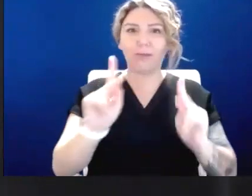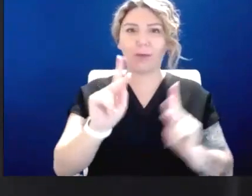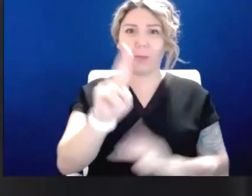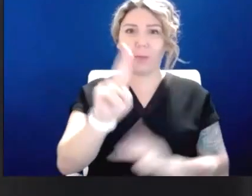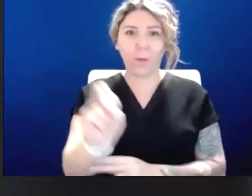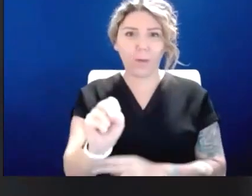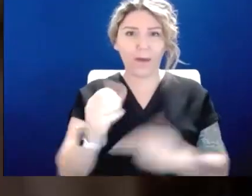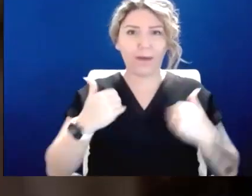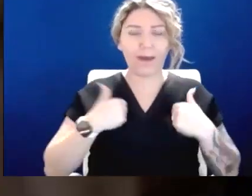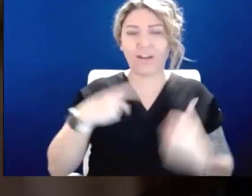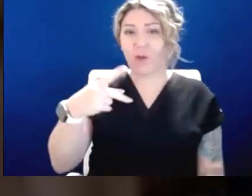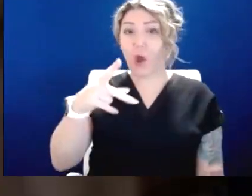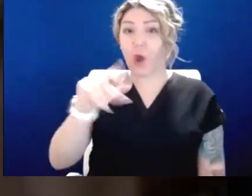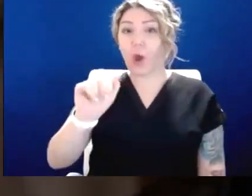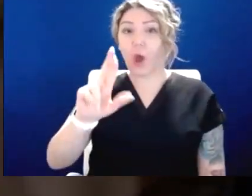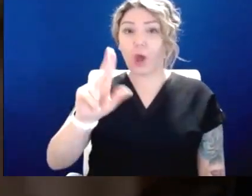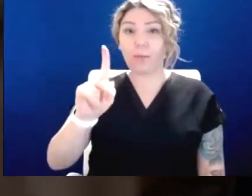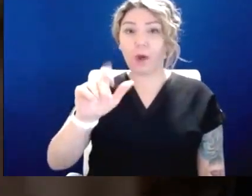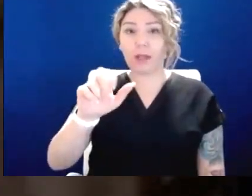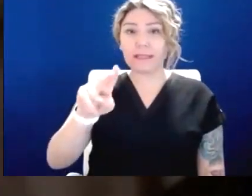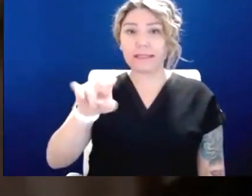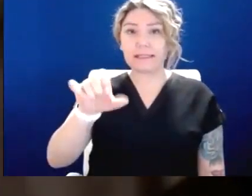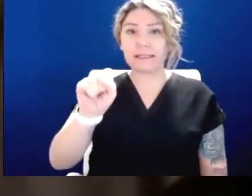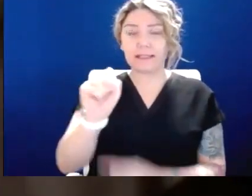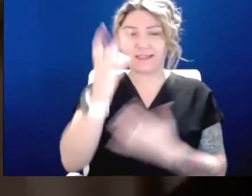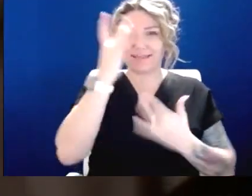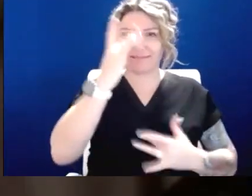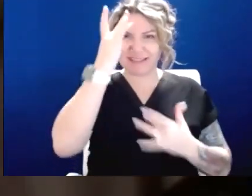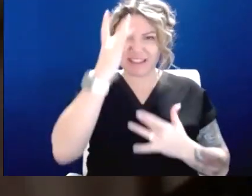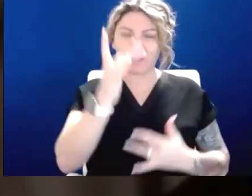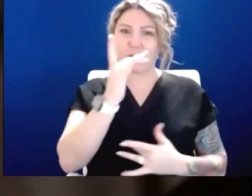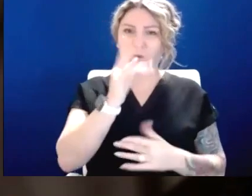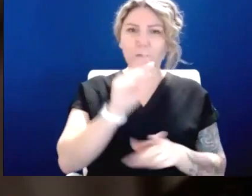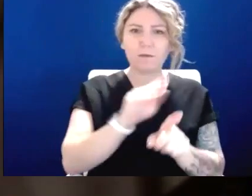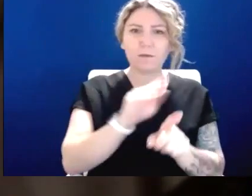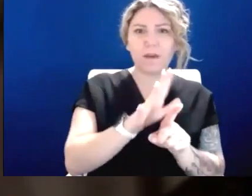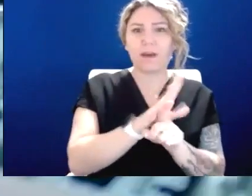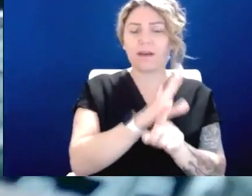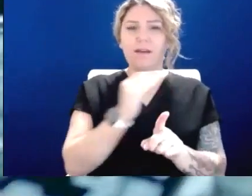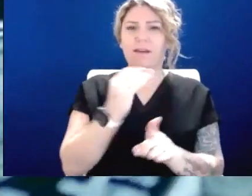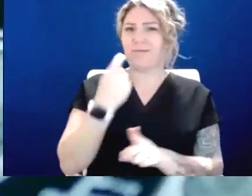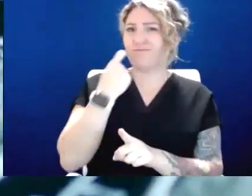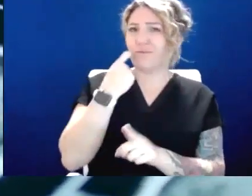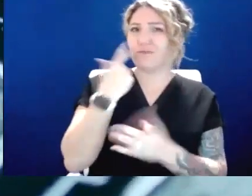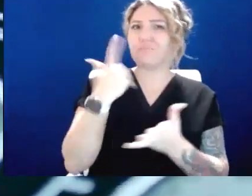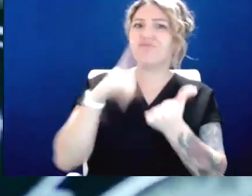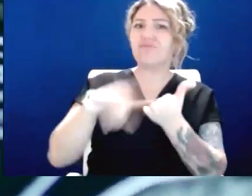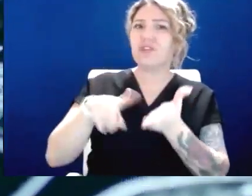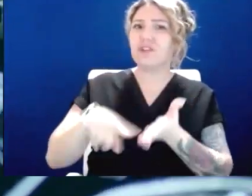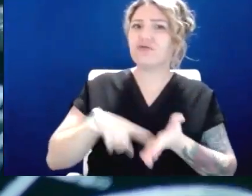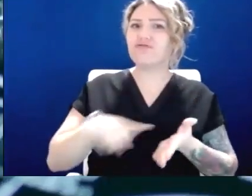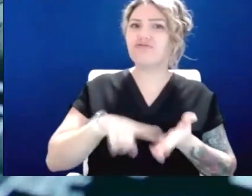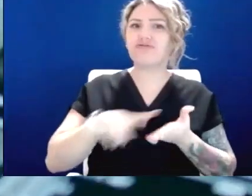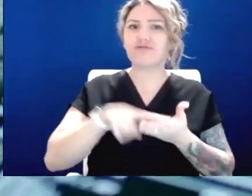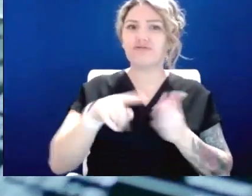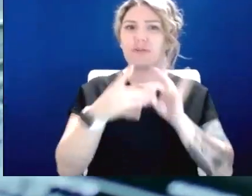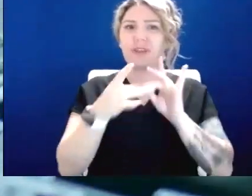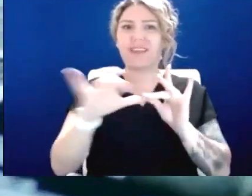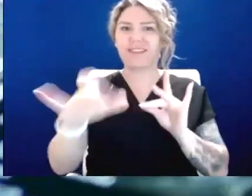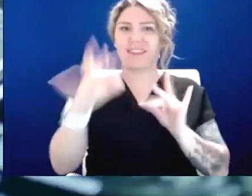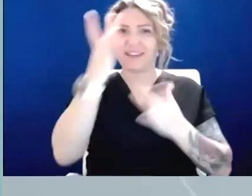is most affected and why? Plus the latest on research and treatment for this debilitating disease. The Morning Medical Update starts right